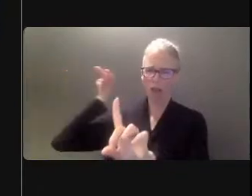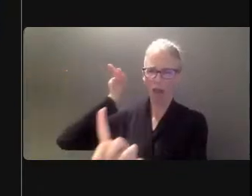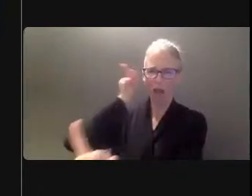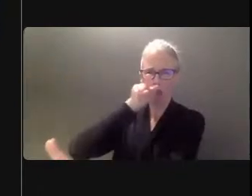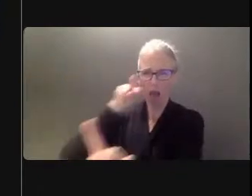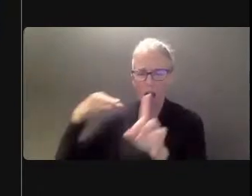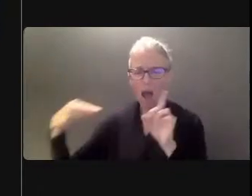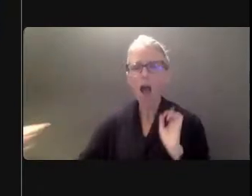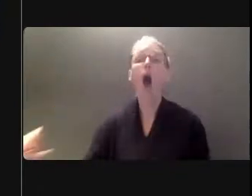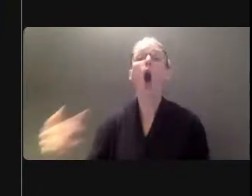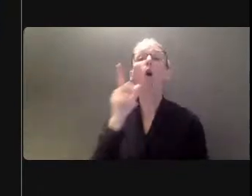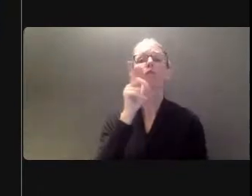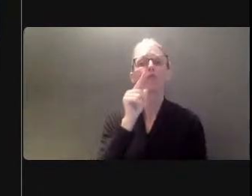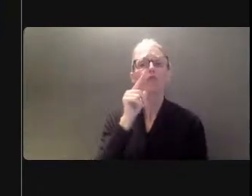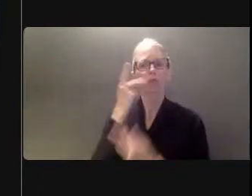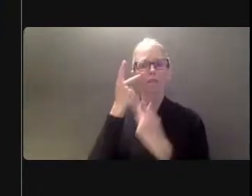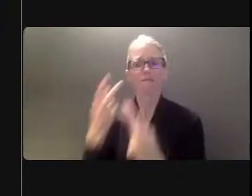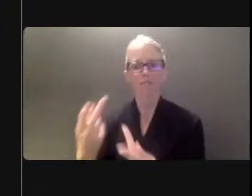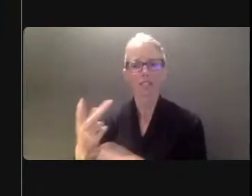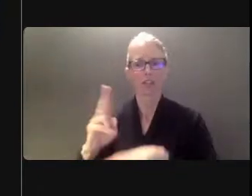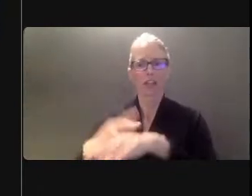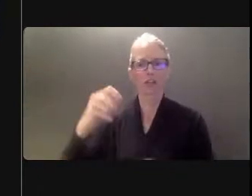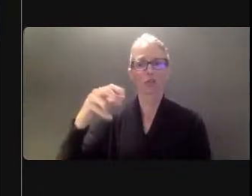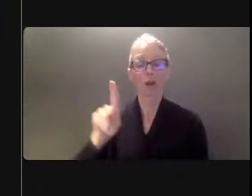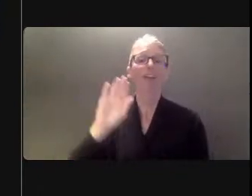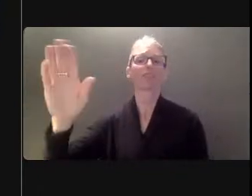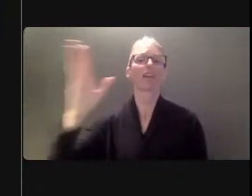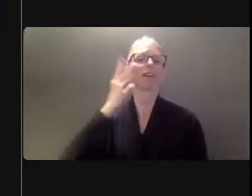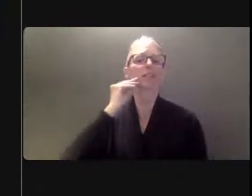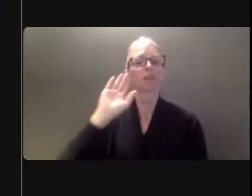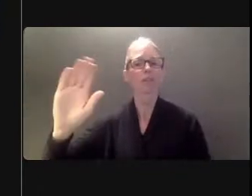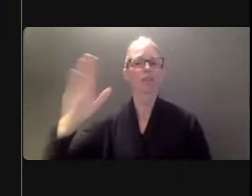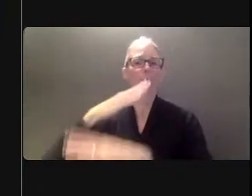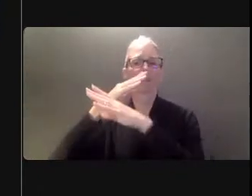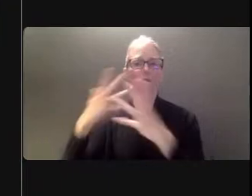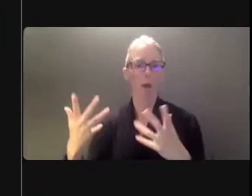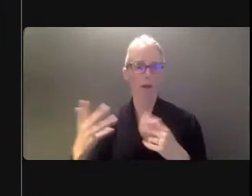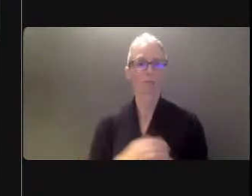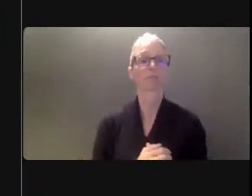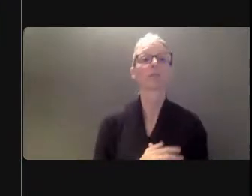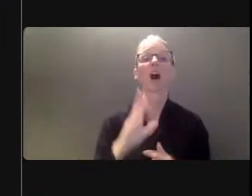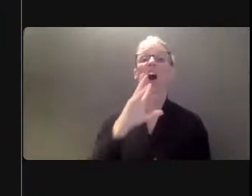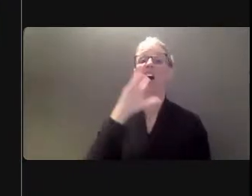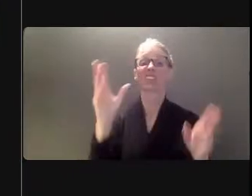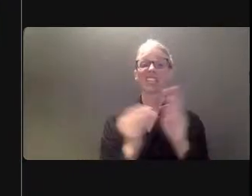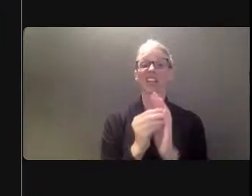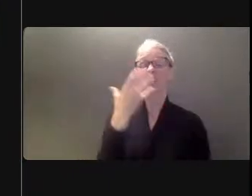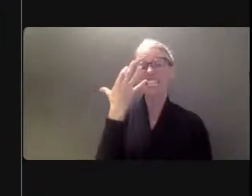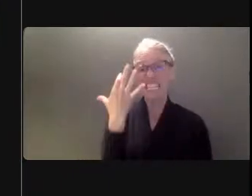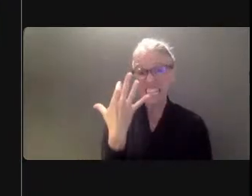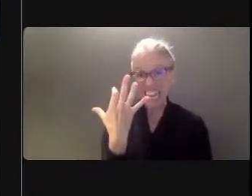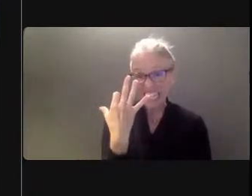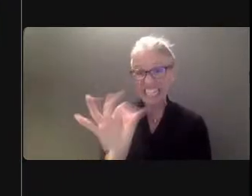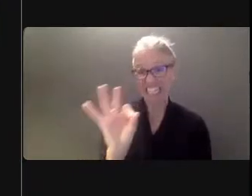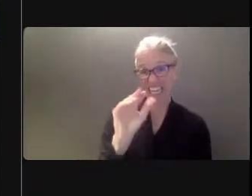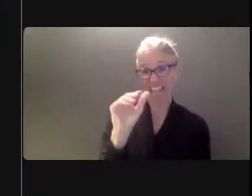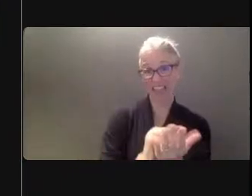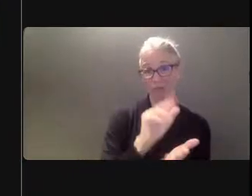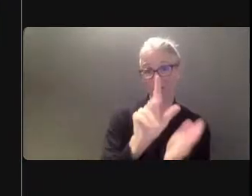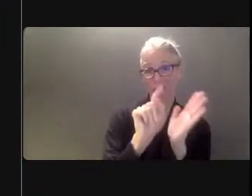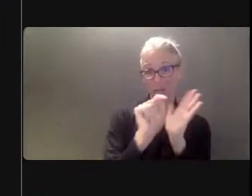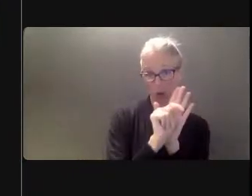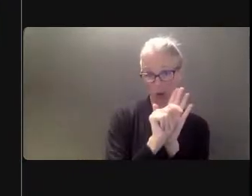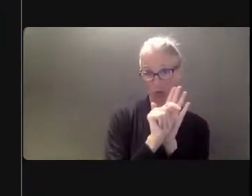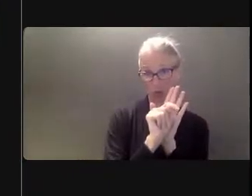are experiencing during their visits. Our YouTube search produced 19,000 videos, and after excluding videos based on